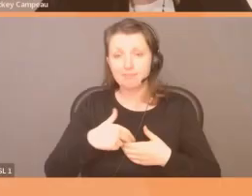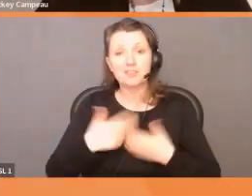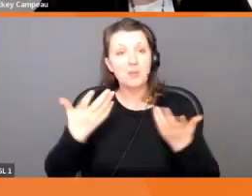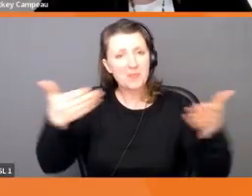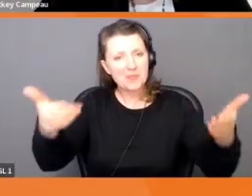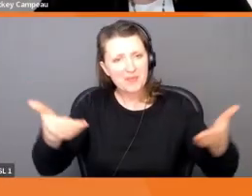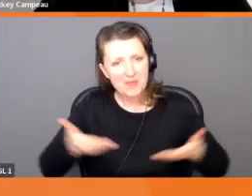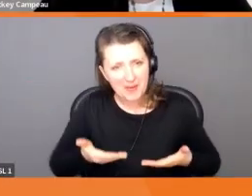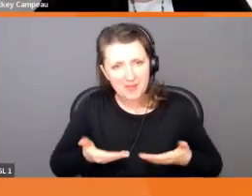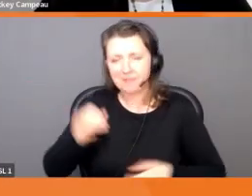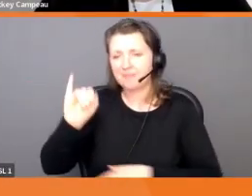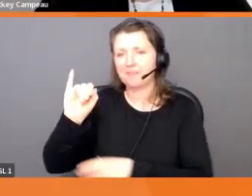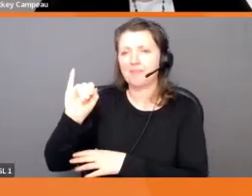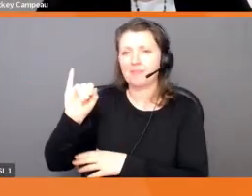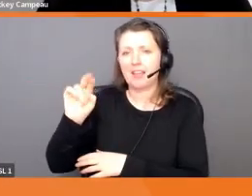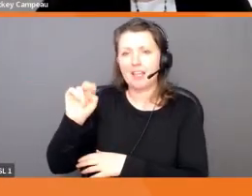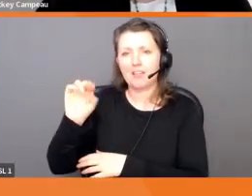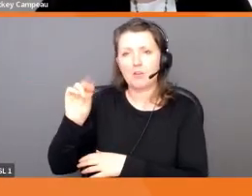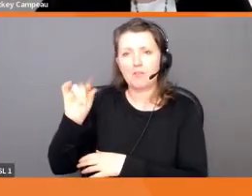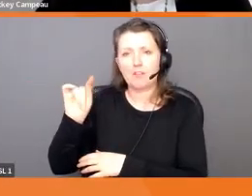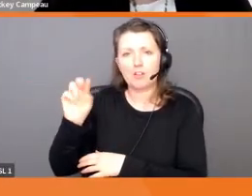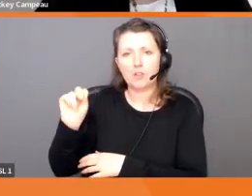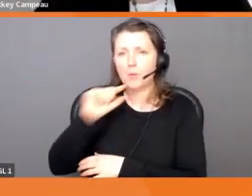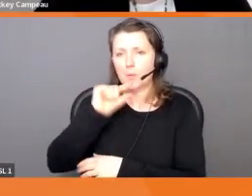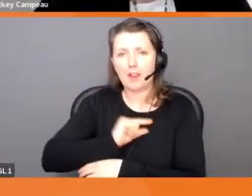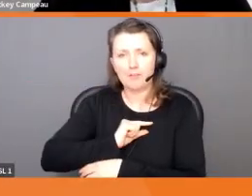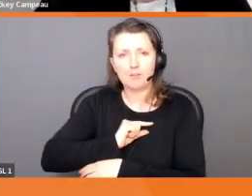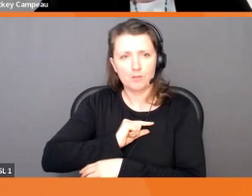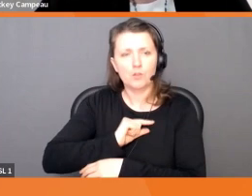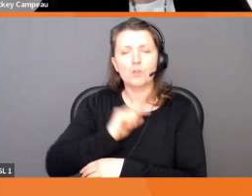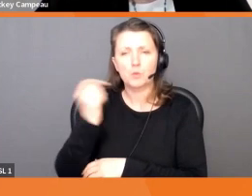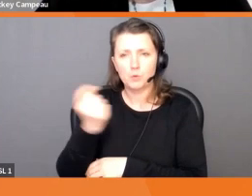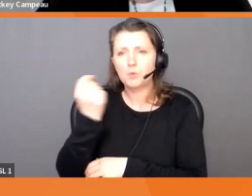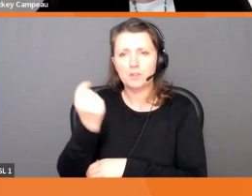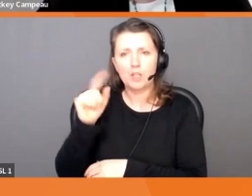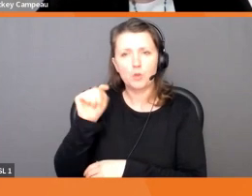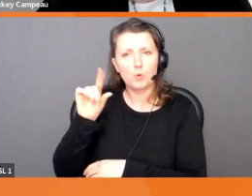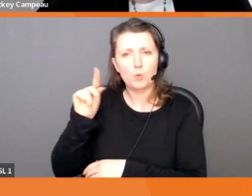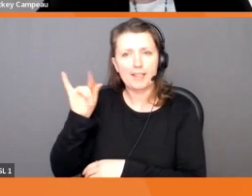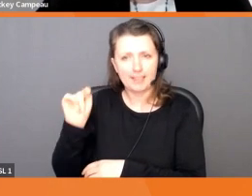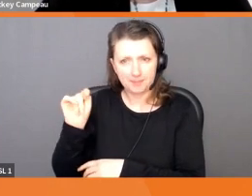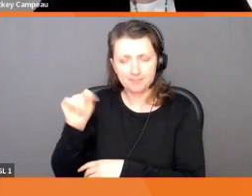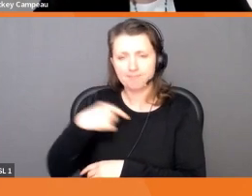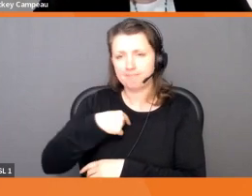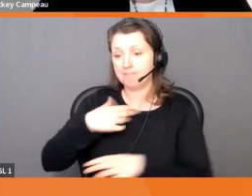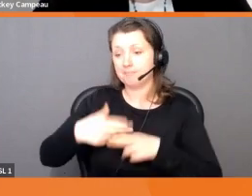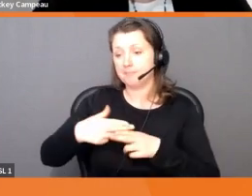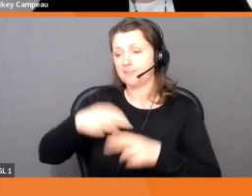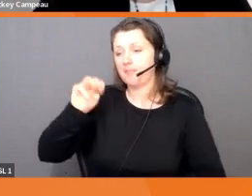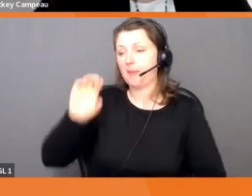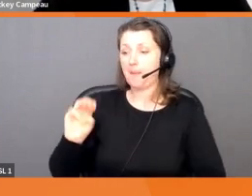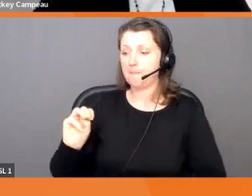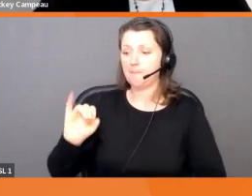Welcome. Welcome to Innovation Guelph Presents Toolkit Tuesday. I'm Vicki Campbell. I'm the Director of Community Growth here